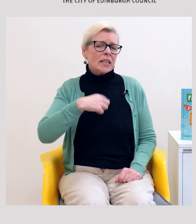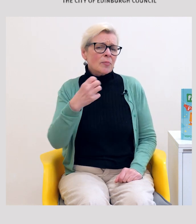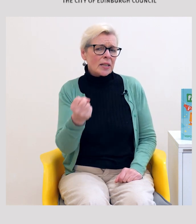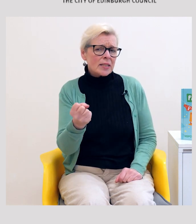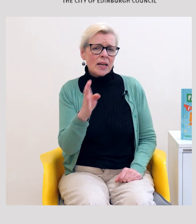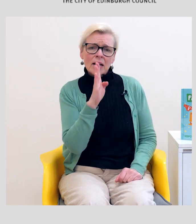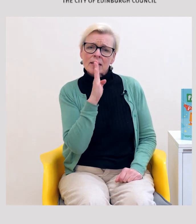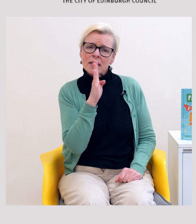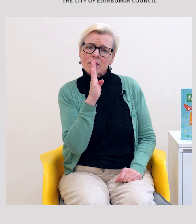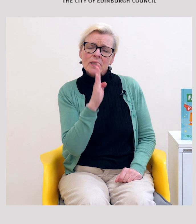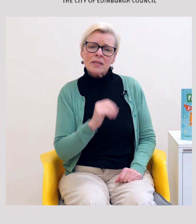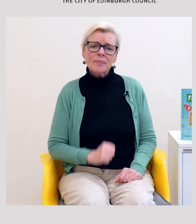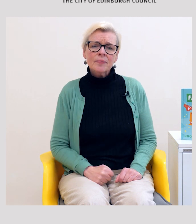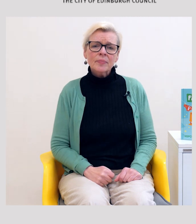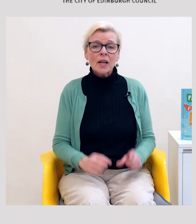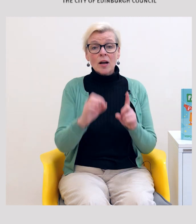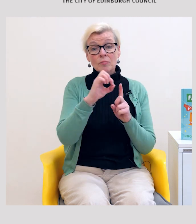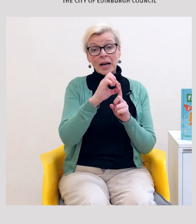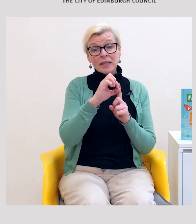to keep it a secret?